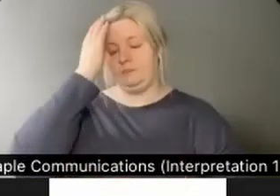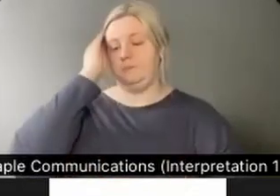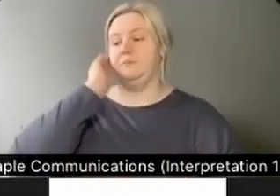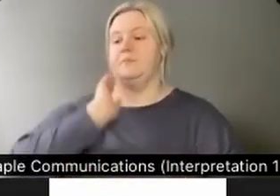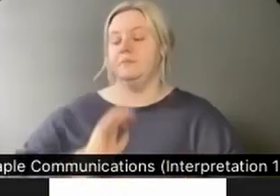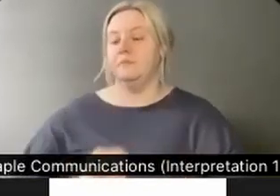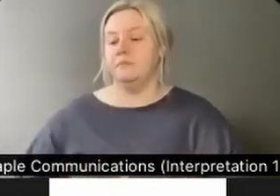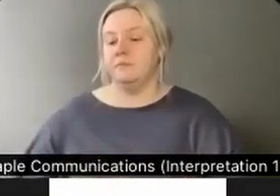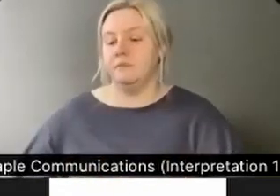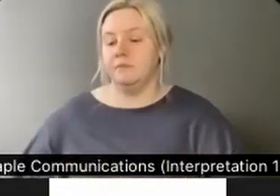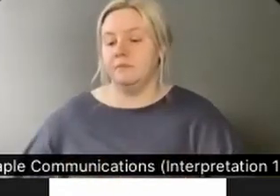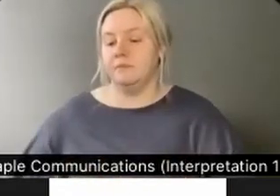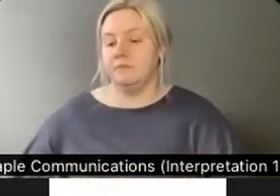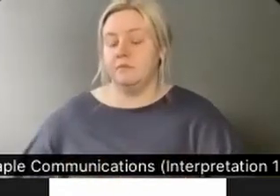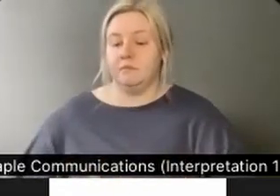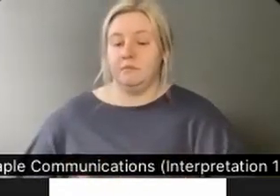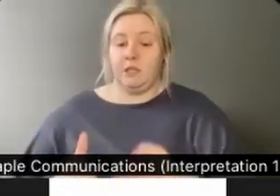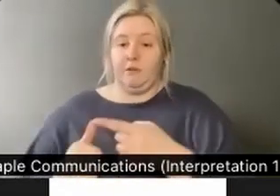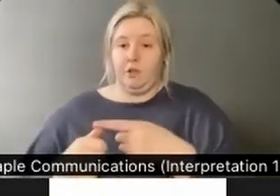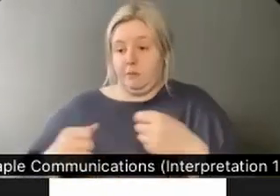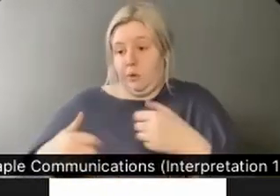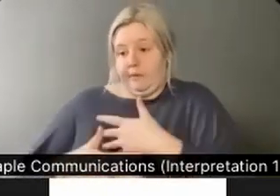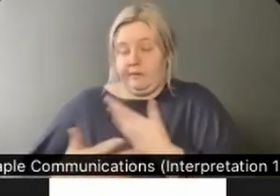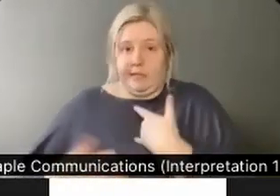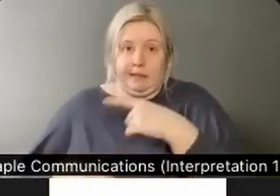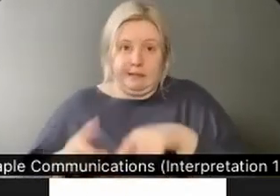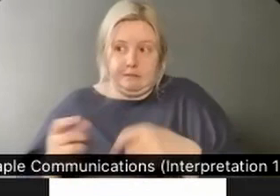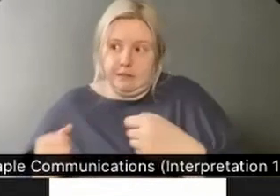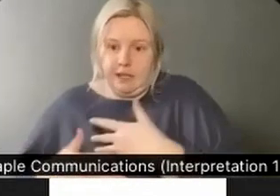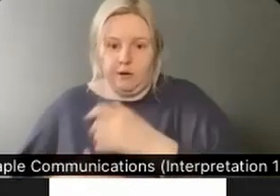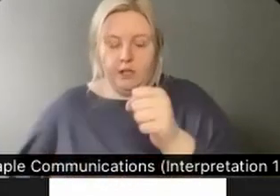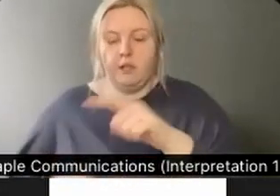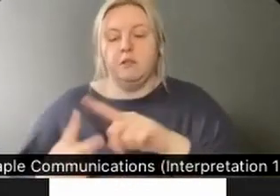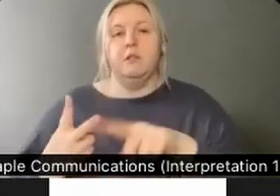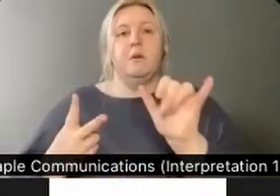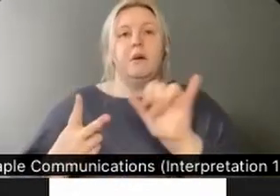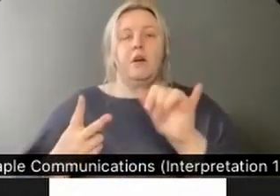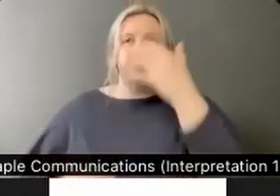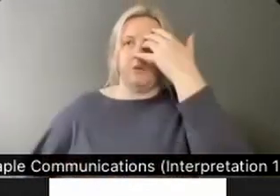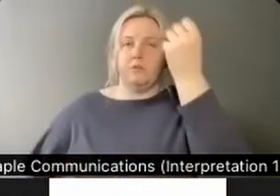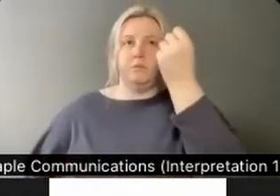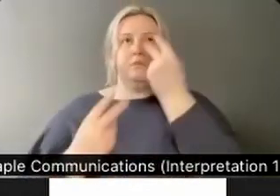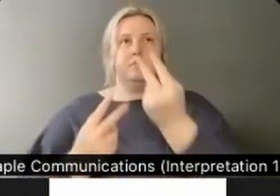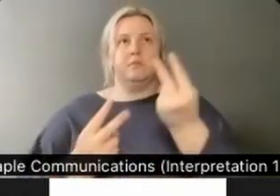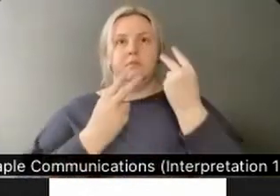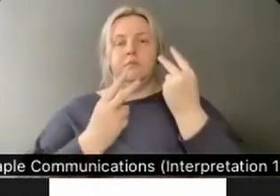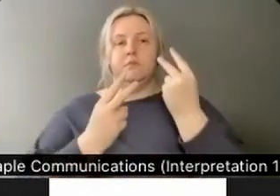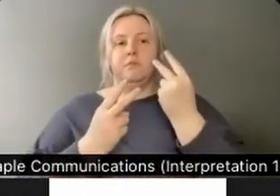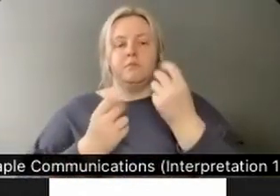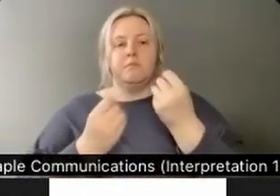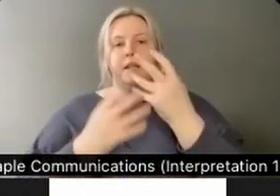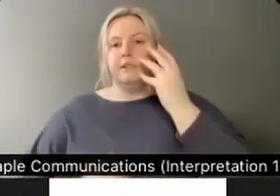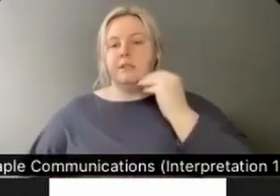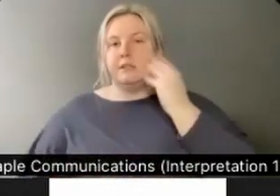the whole having trouble breathing thing, but also, there were memories of the numerous first-hand accounts that I'd heard over